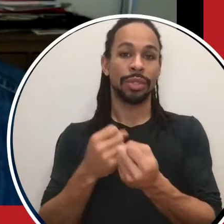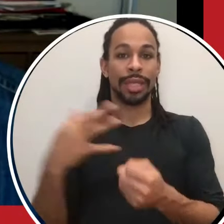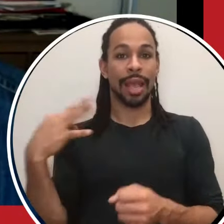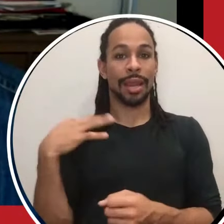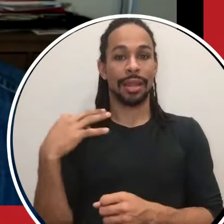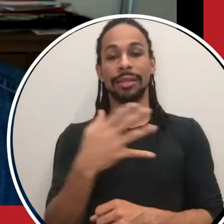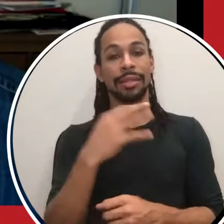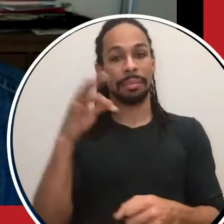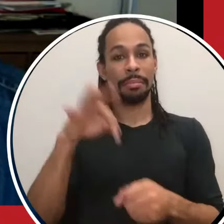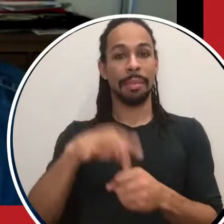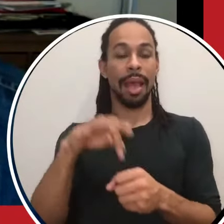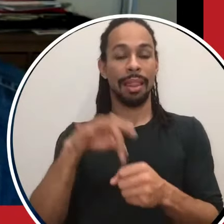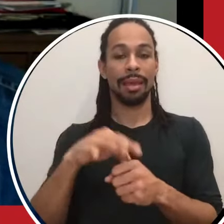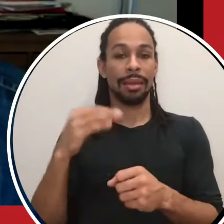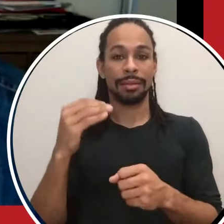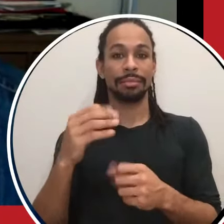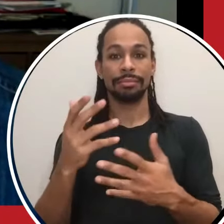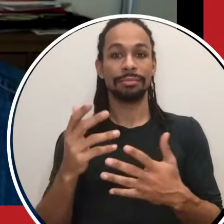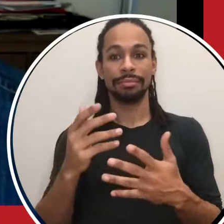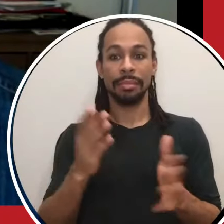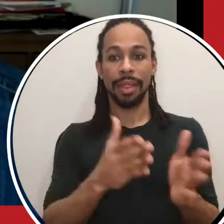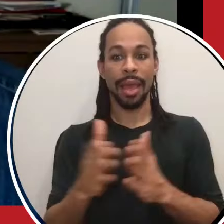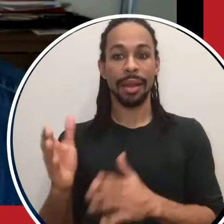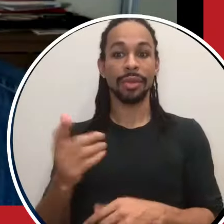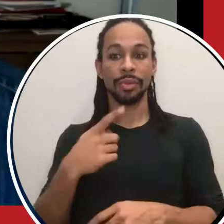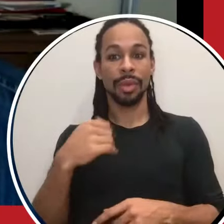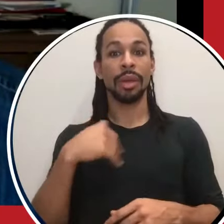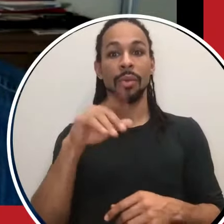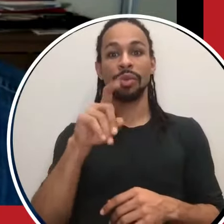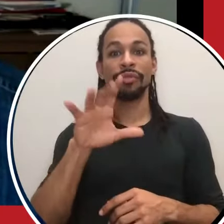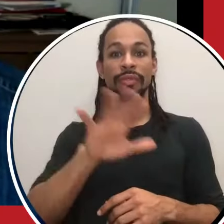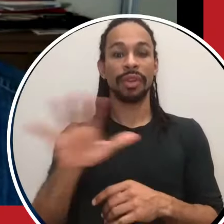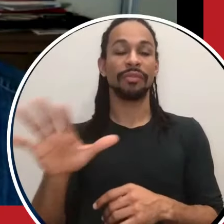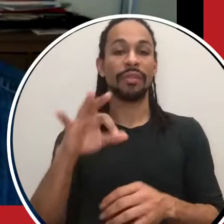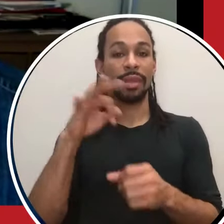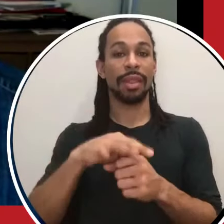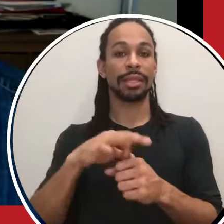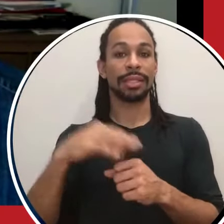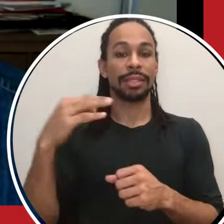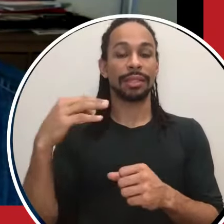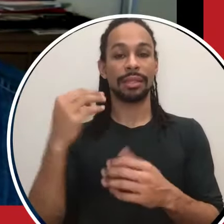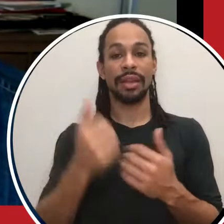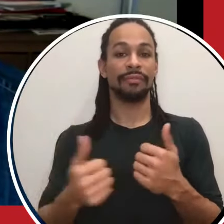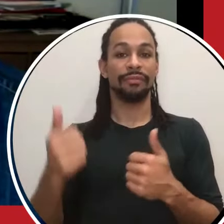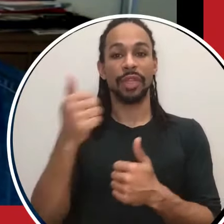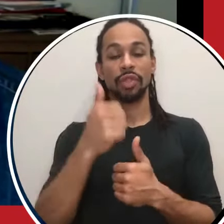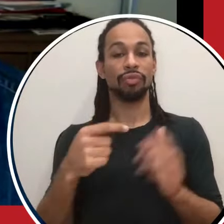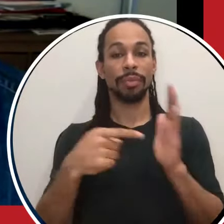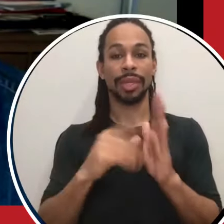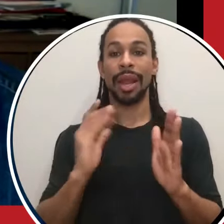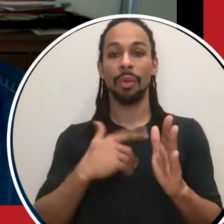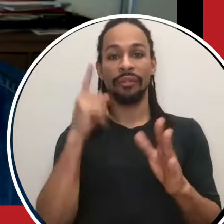having 155 elected officials representing our vision in 32 states.